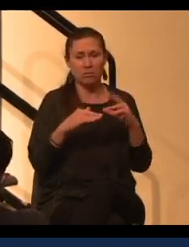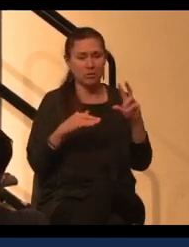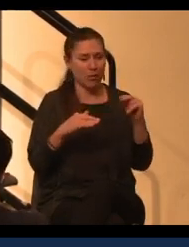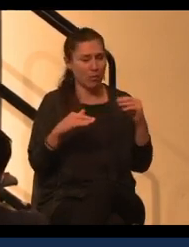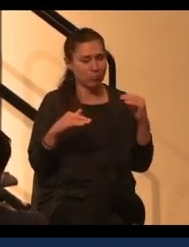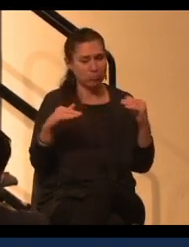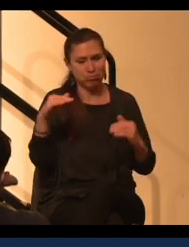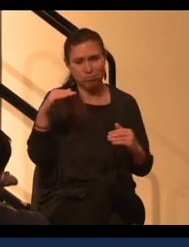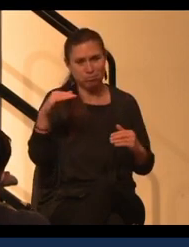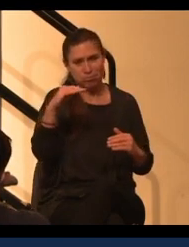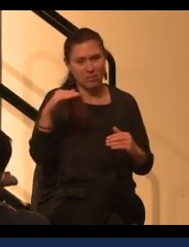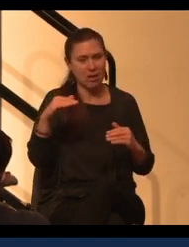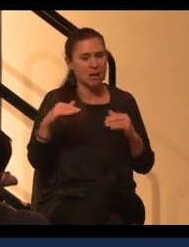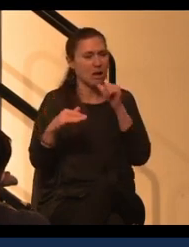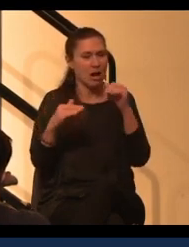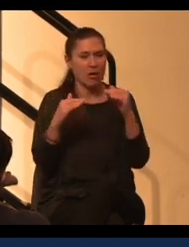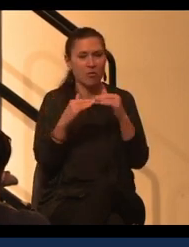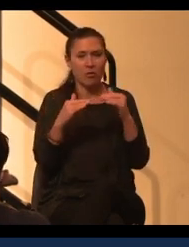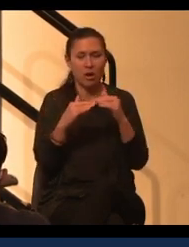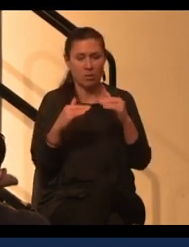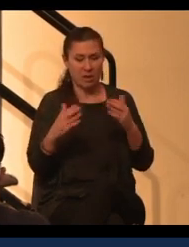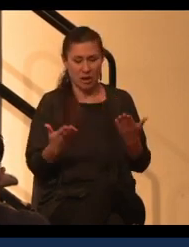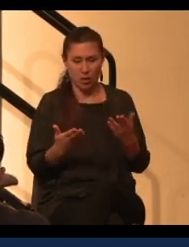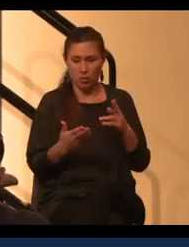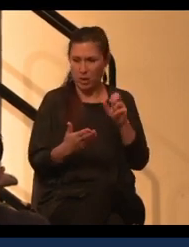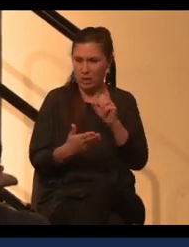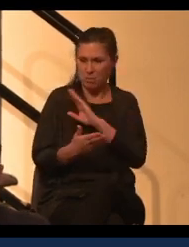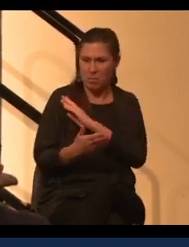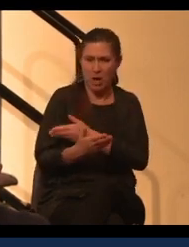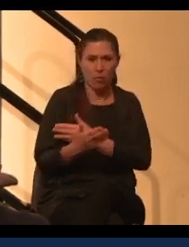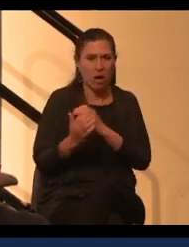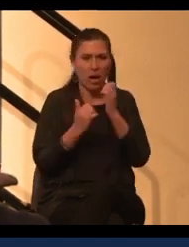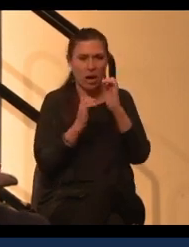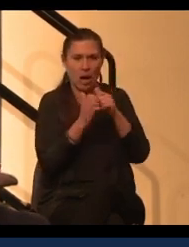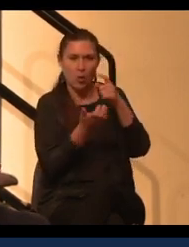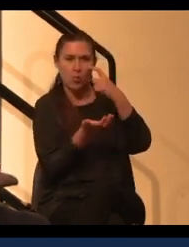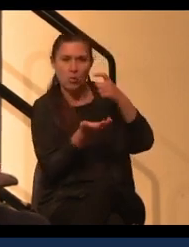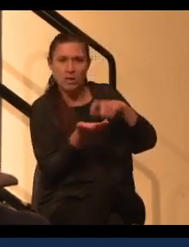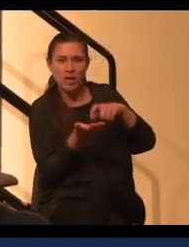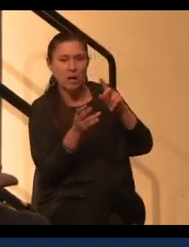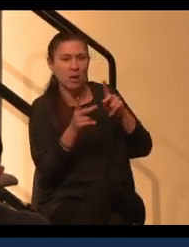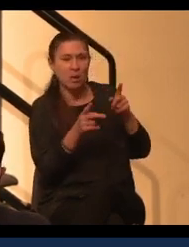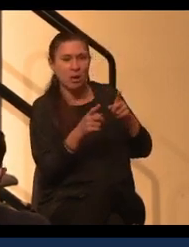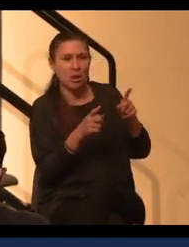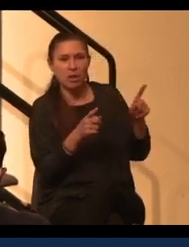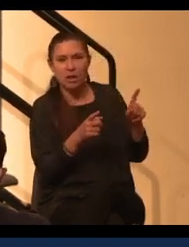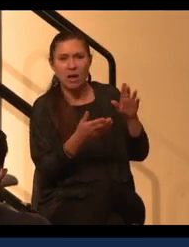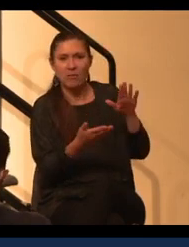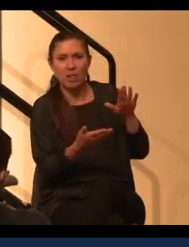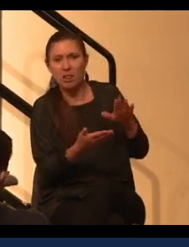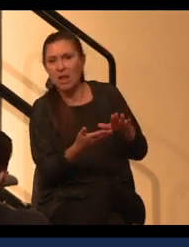the power that we have within our own country, especially in working with those with less power.